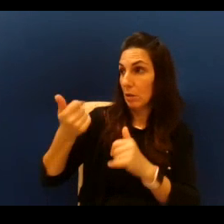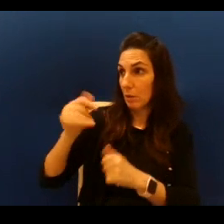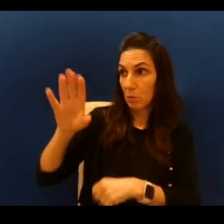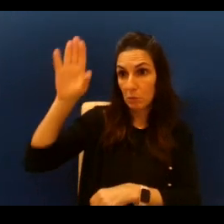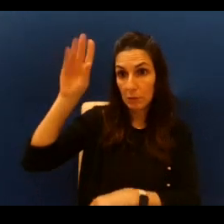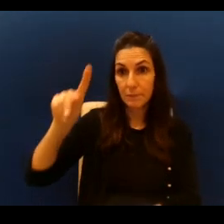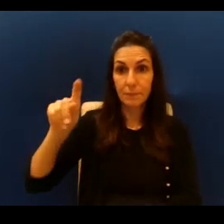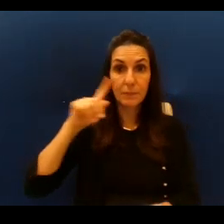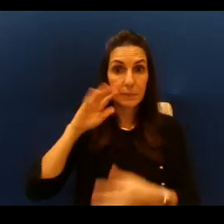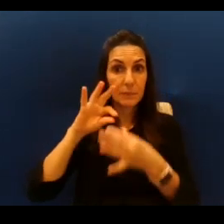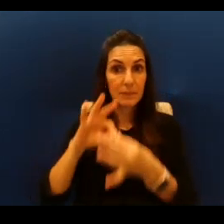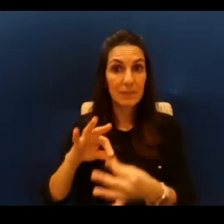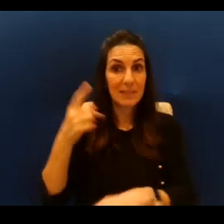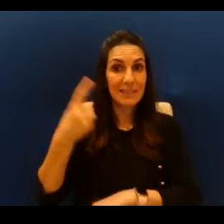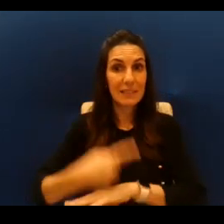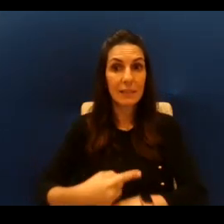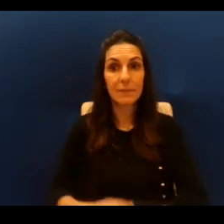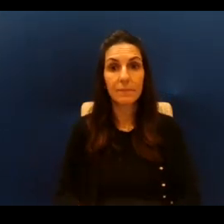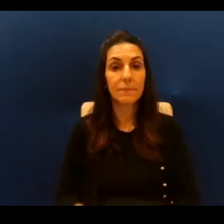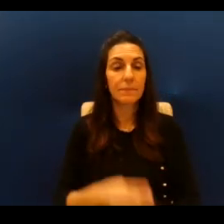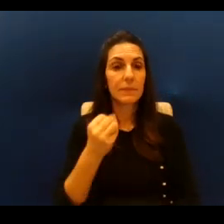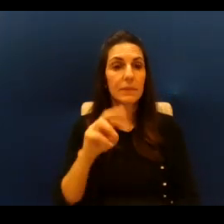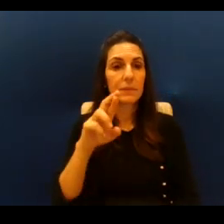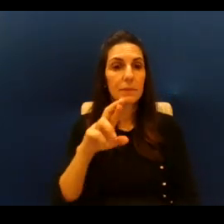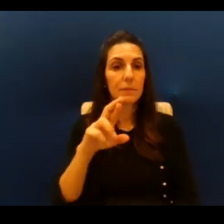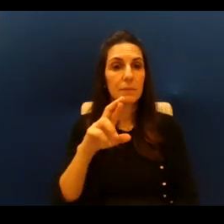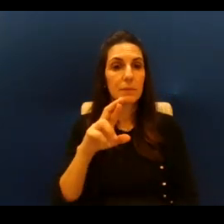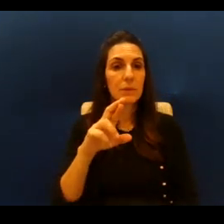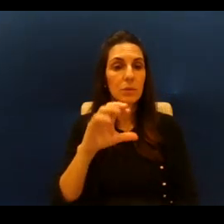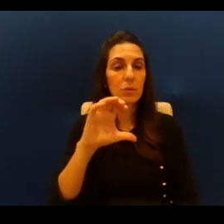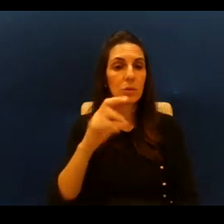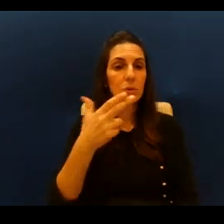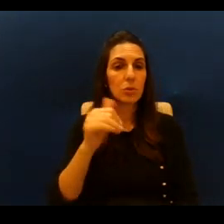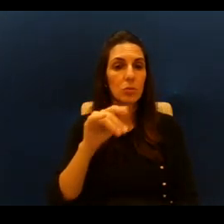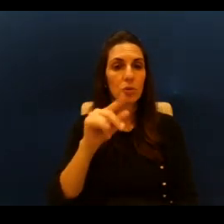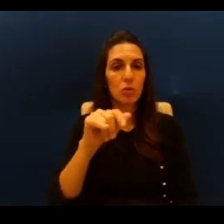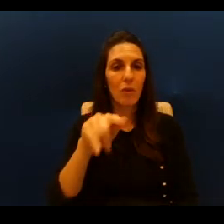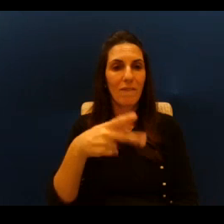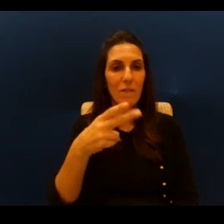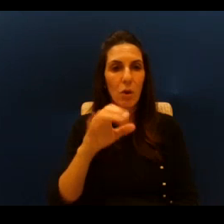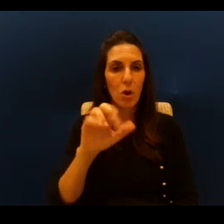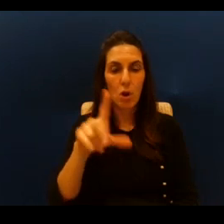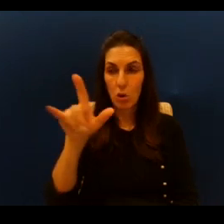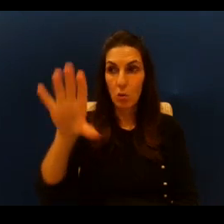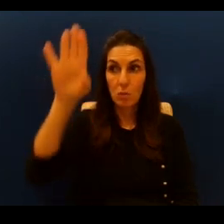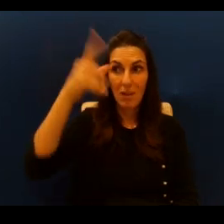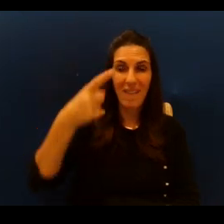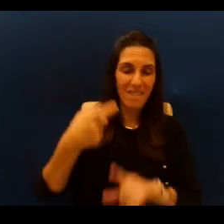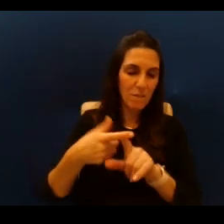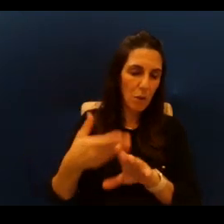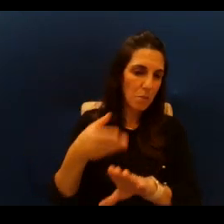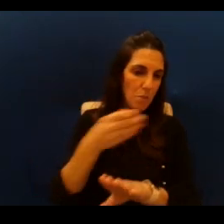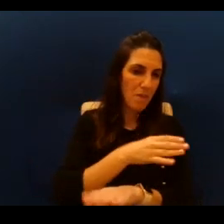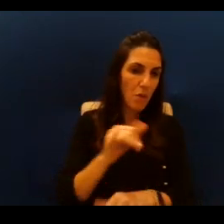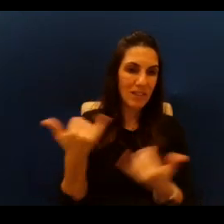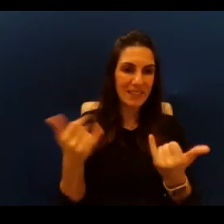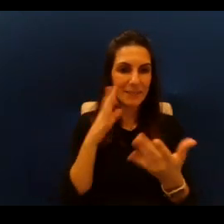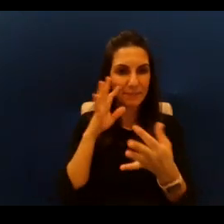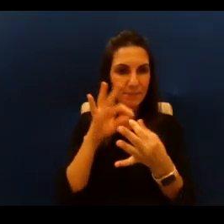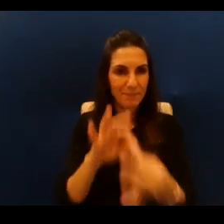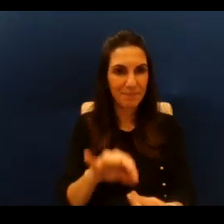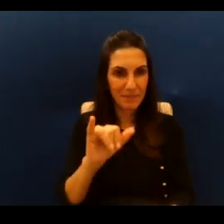raised? Mr. Christopher, I don't know if your hand is raised just from the previous one or if it's, I think